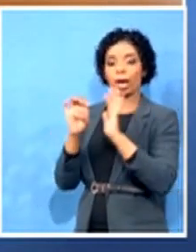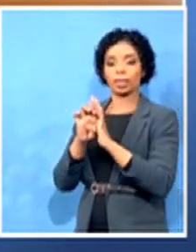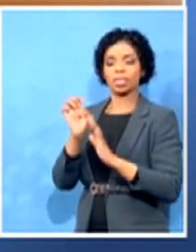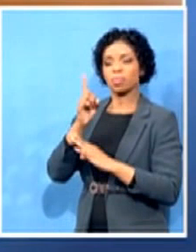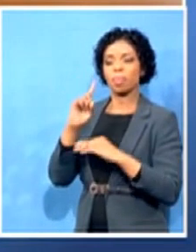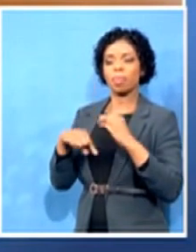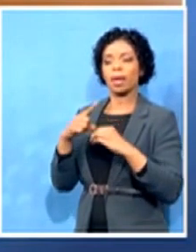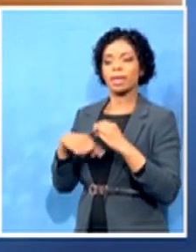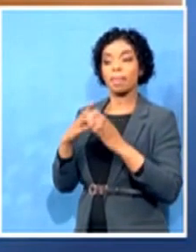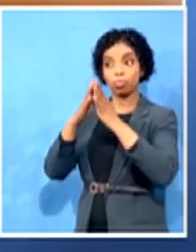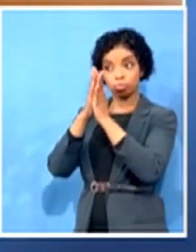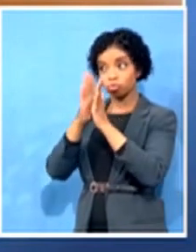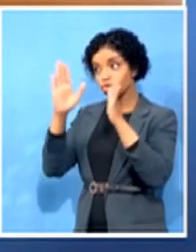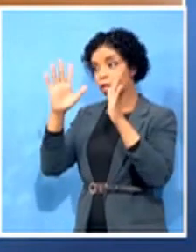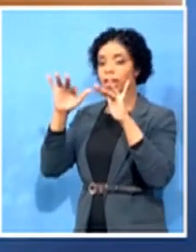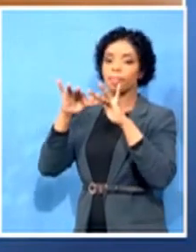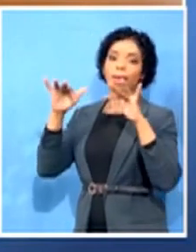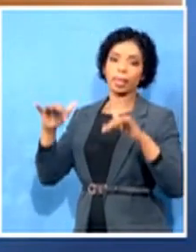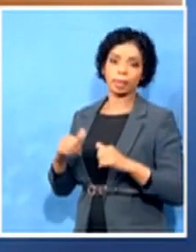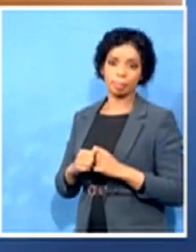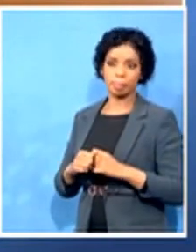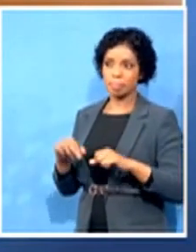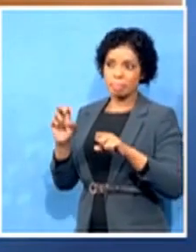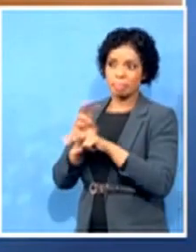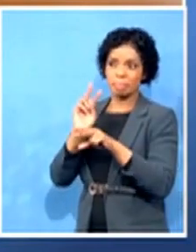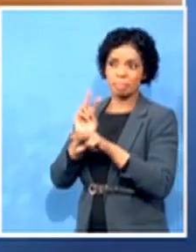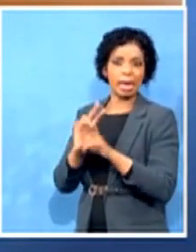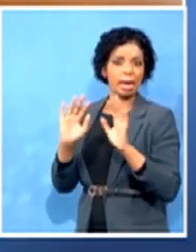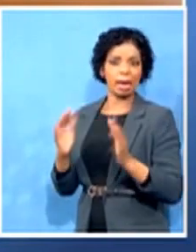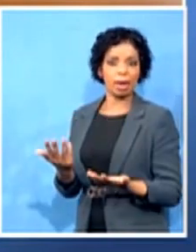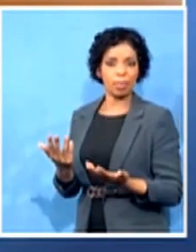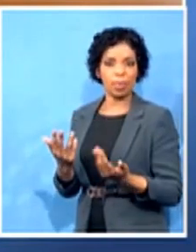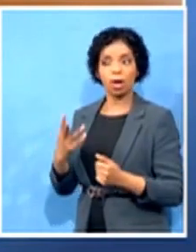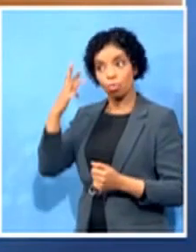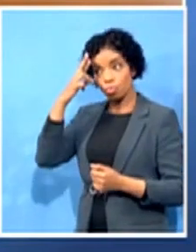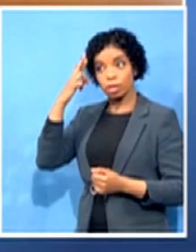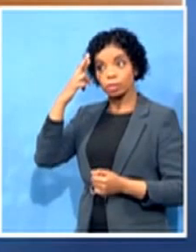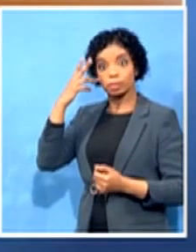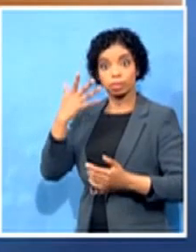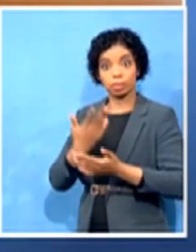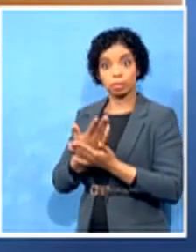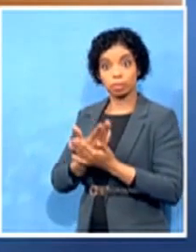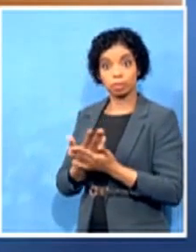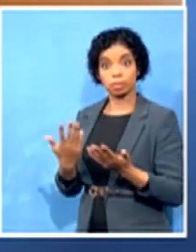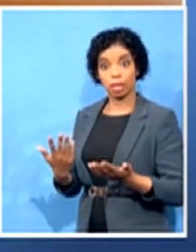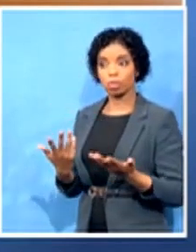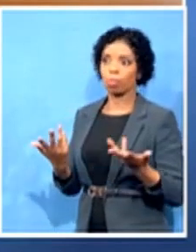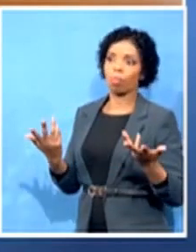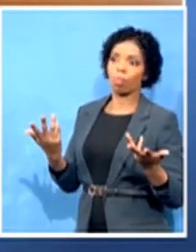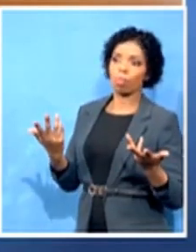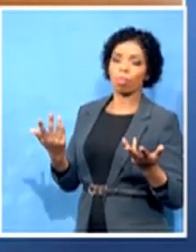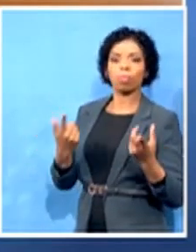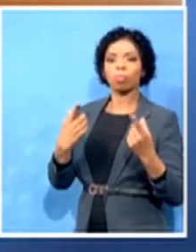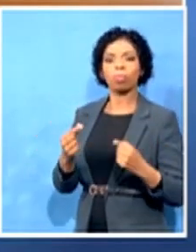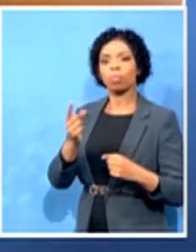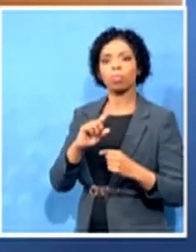that? Realistically, can you even prosecute? I mean, where do you start in terms of, prosecuting